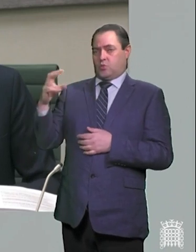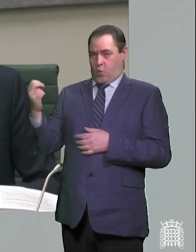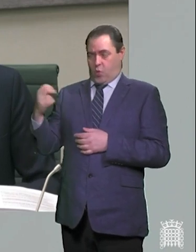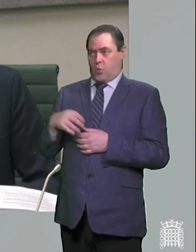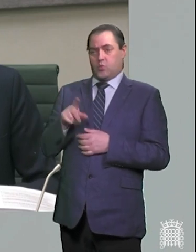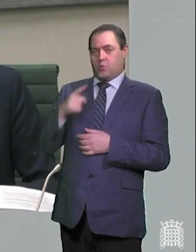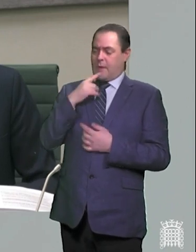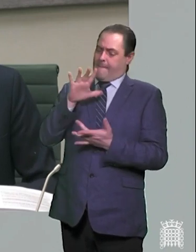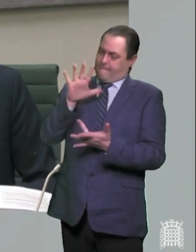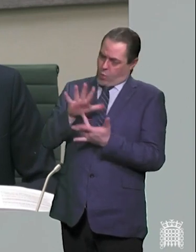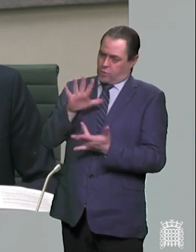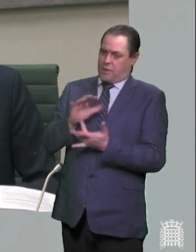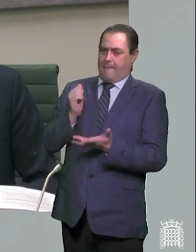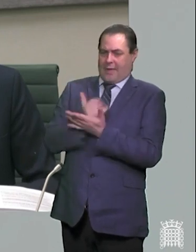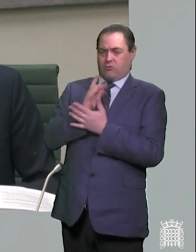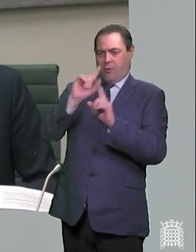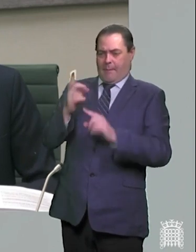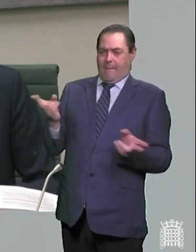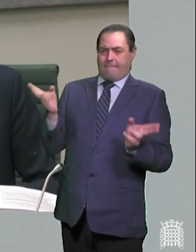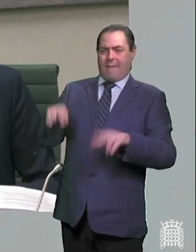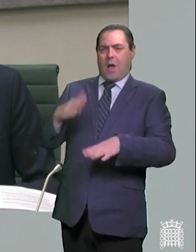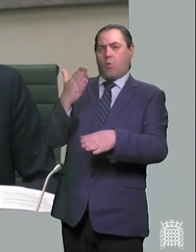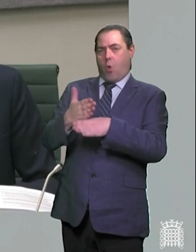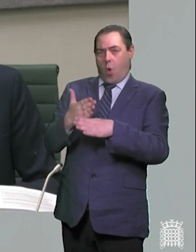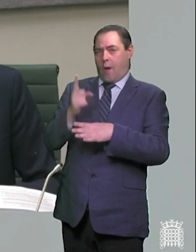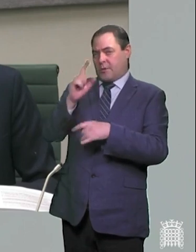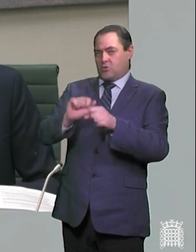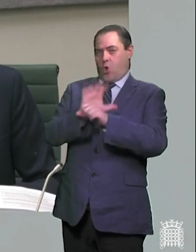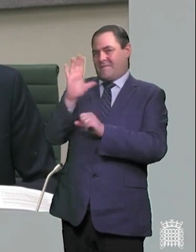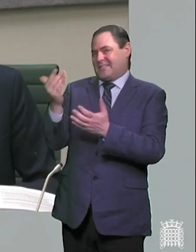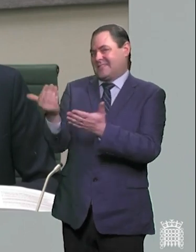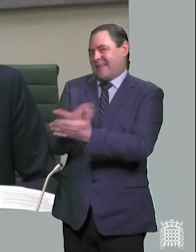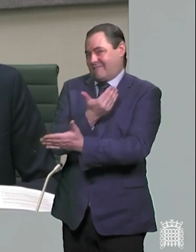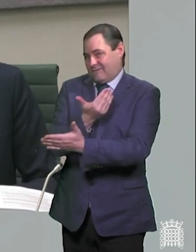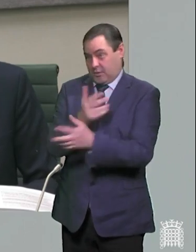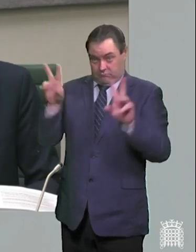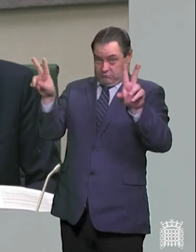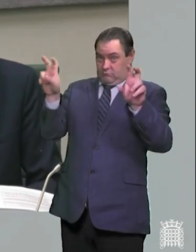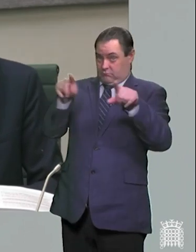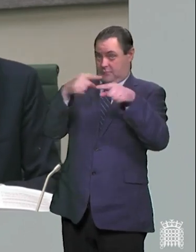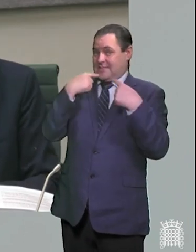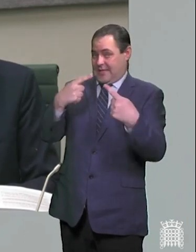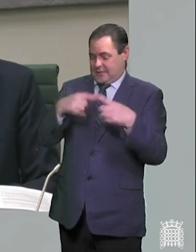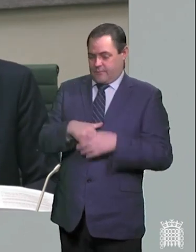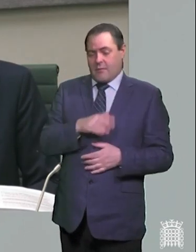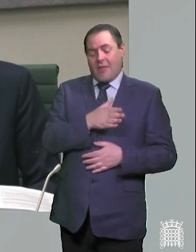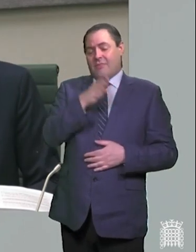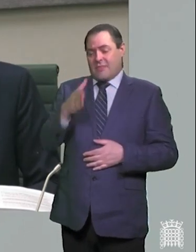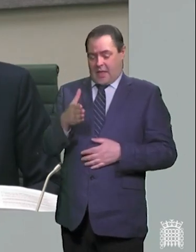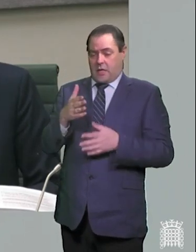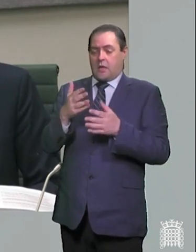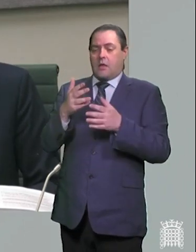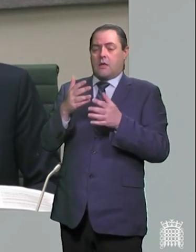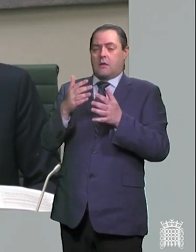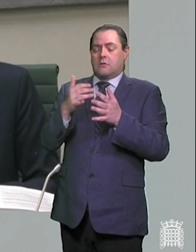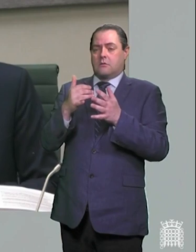very important that we get people back into the workplace in a COVID-secure way," unquote. And then on the 9th of November 2020, less than a